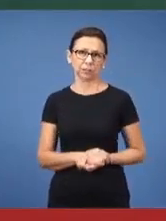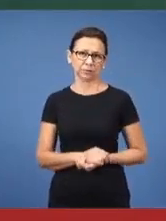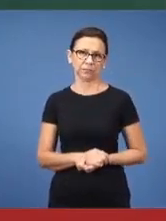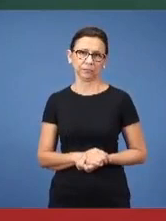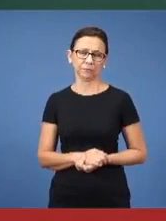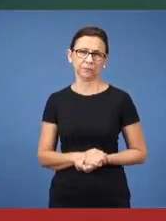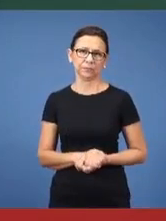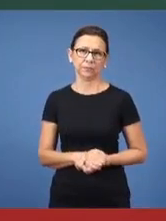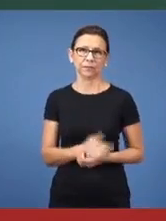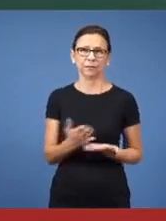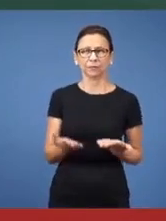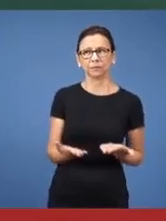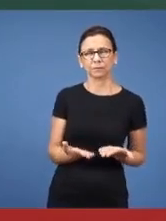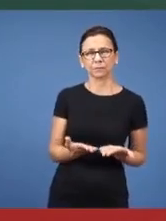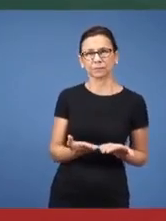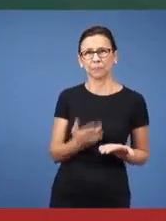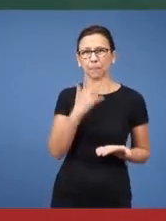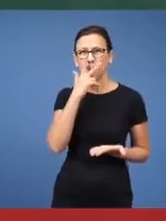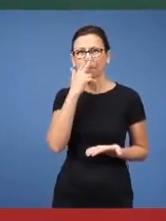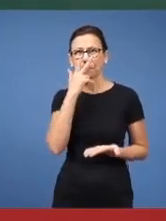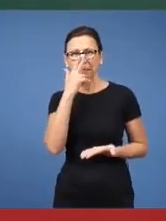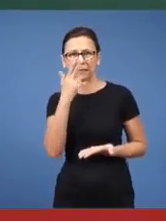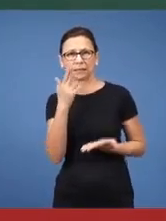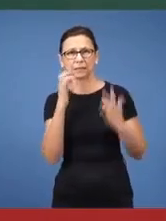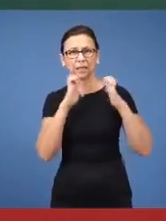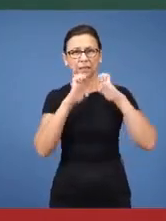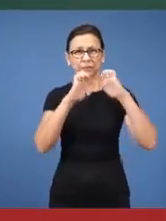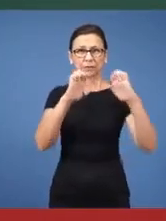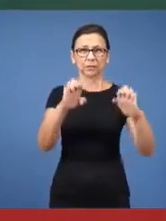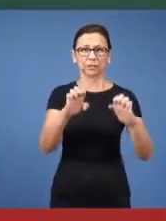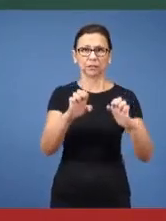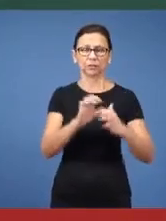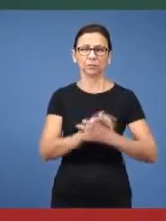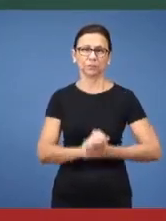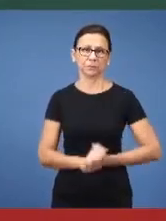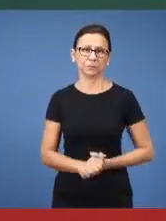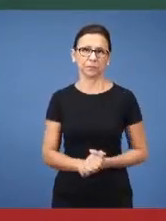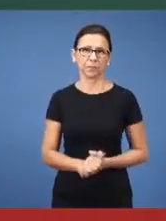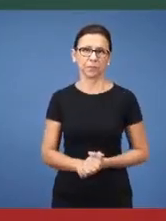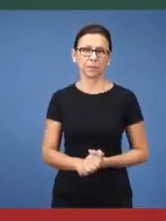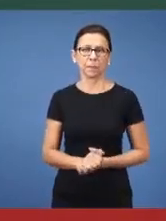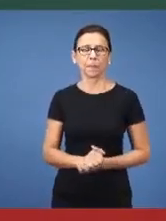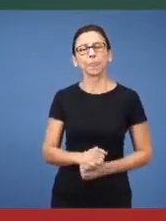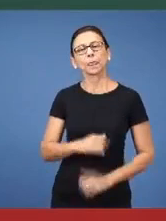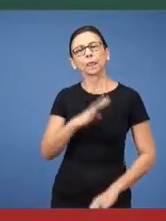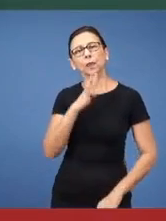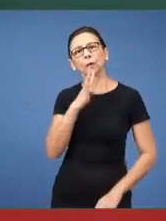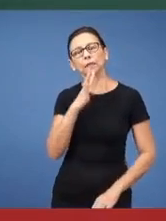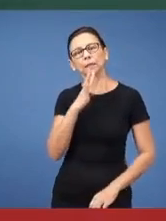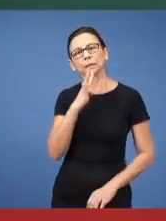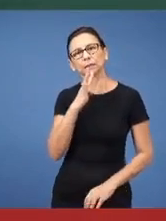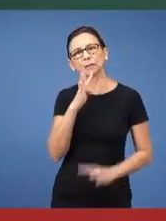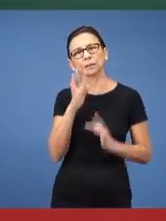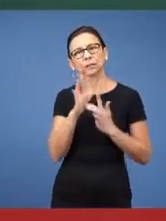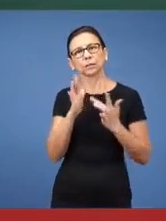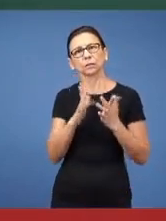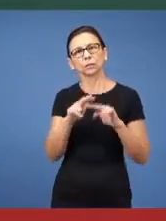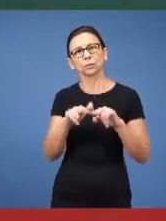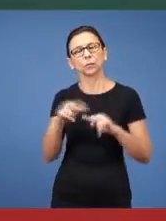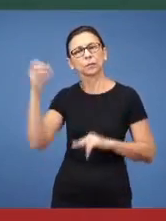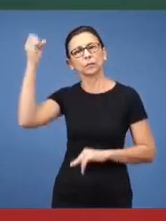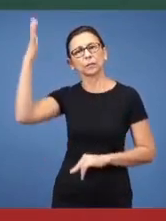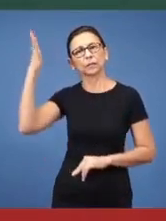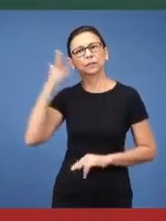if you are just a Christian, you can't join all the others. But if you want to know Jesus